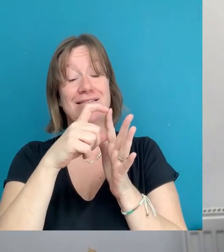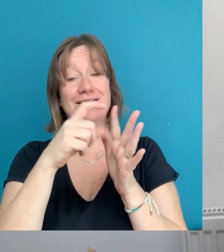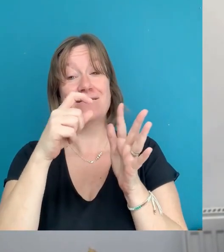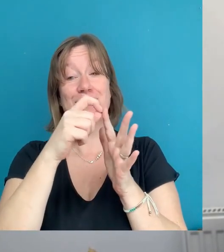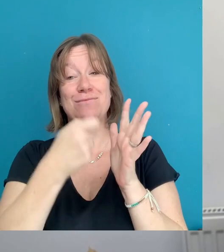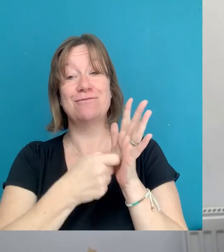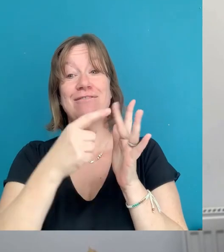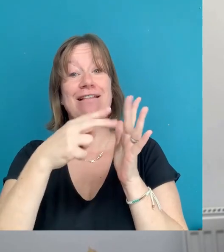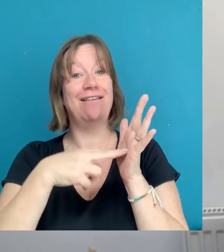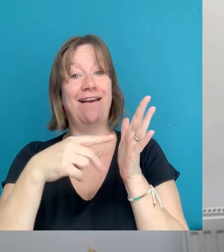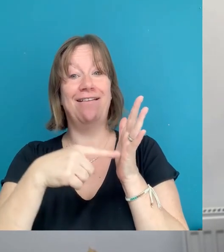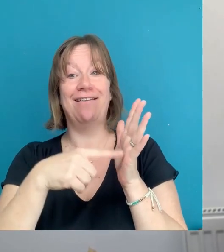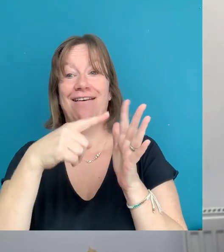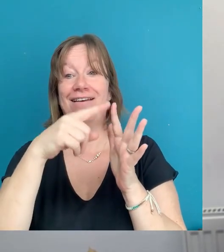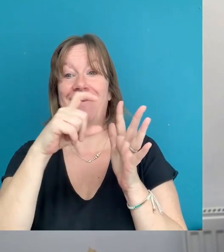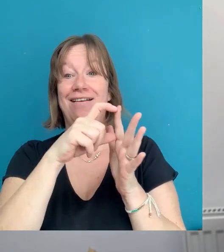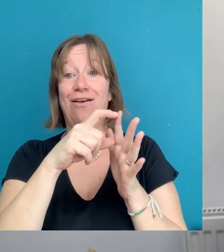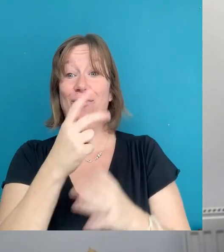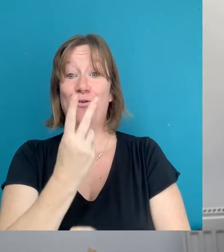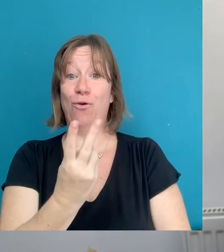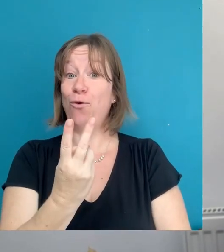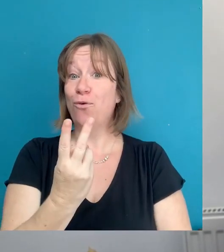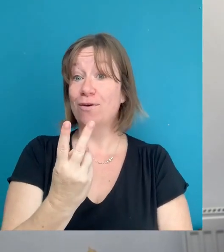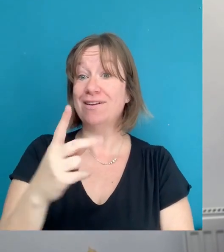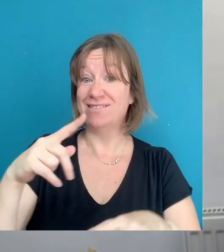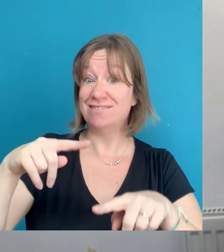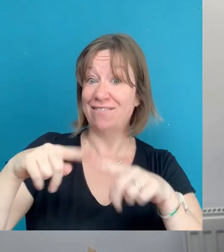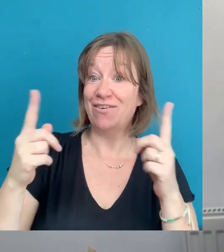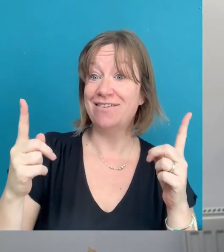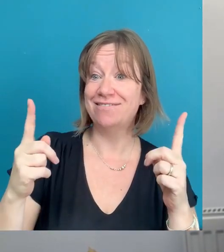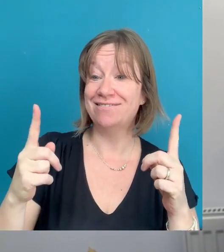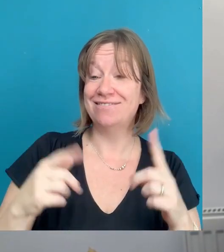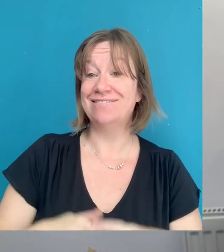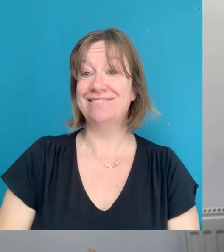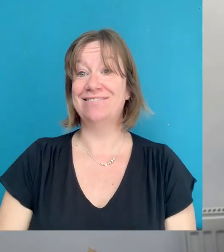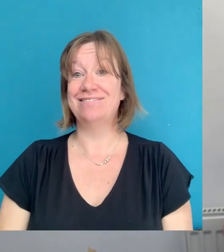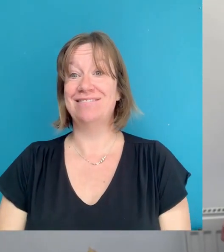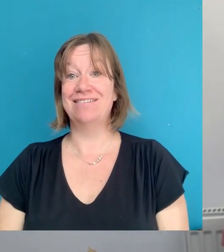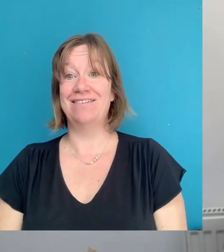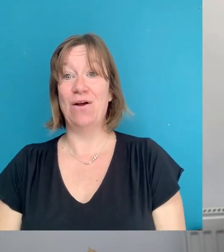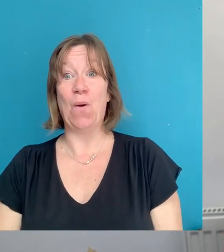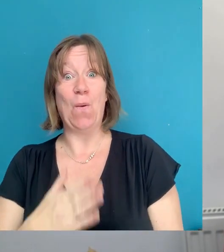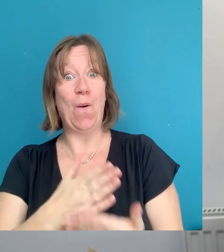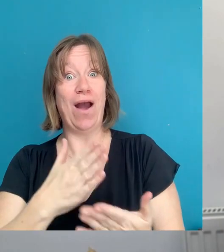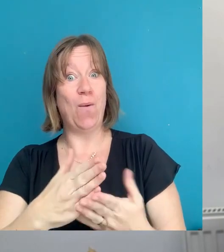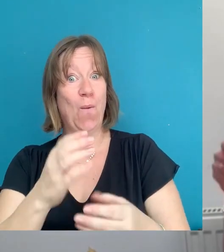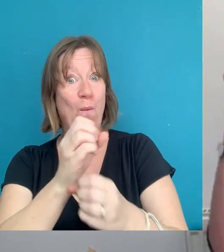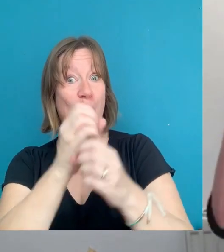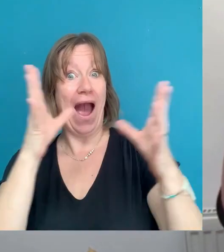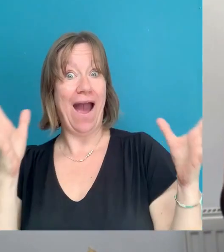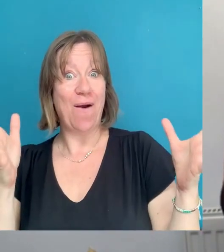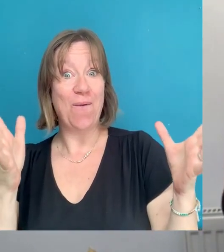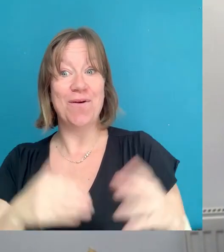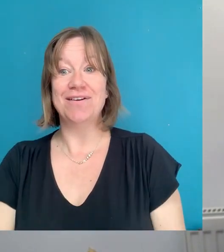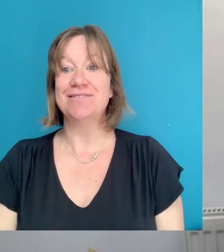hand printed one. So those are actually hand printed ones. And again, it's actually really quite